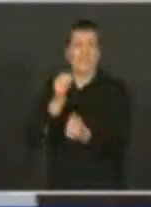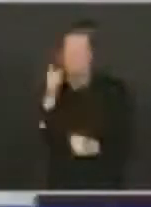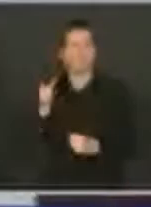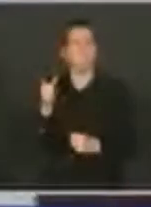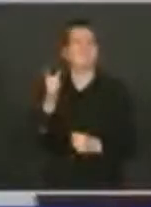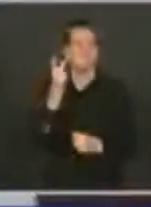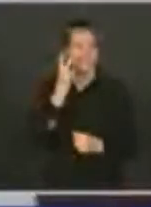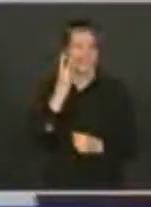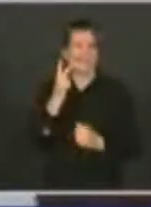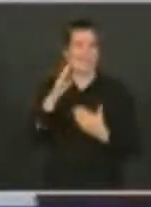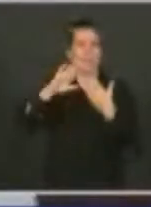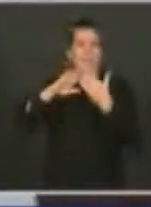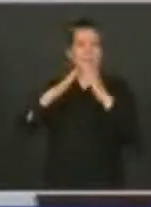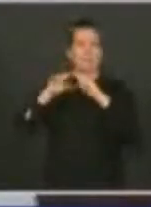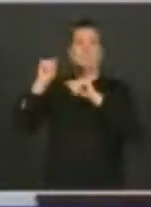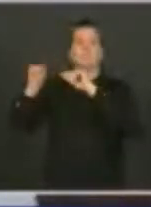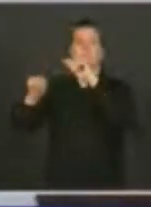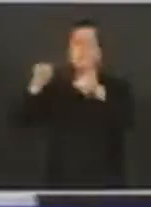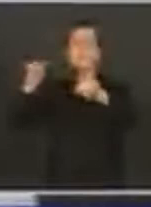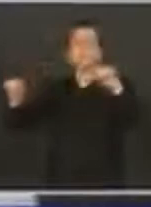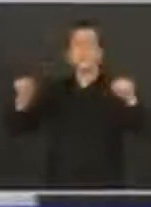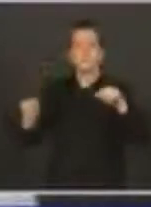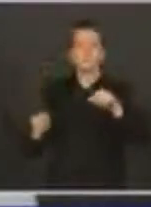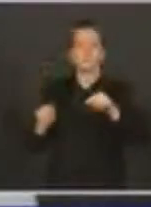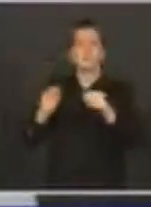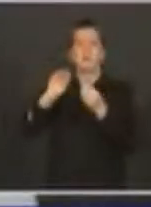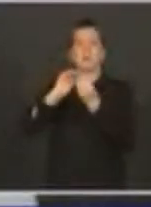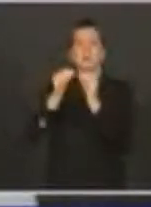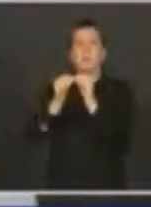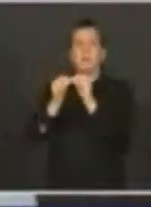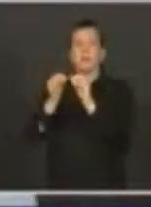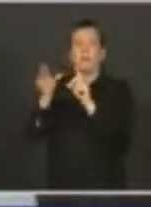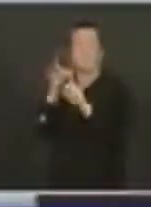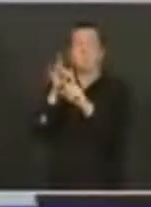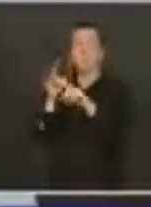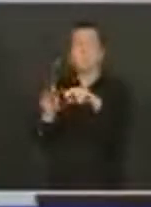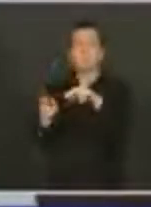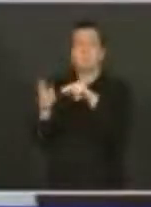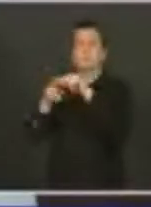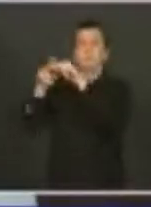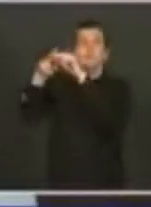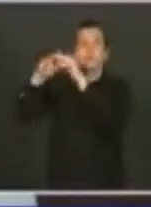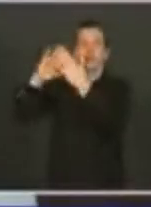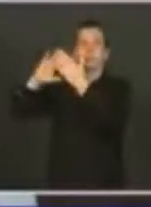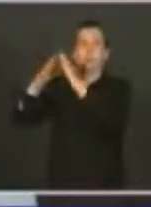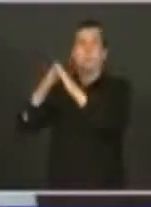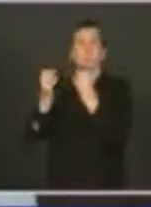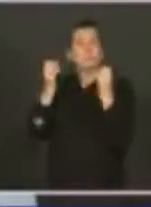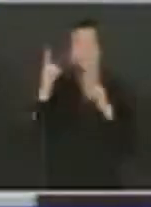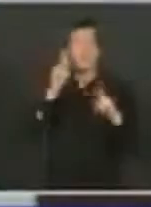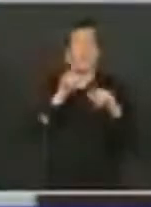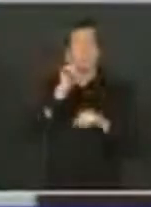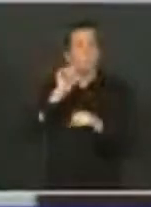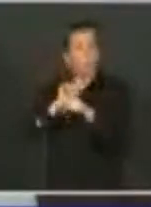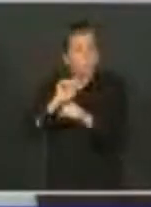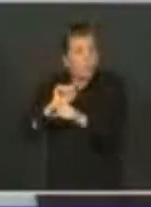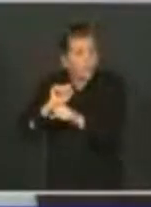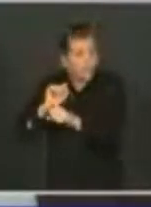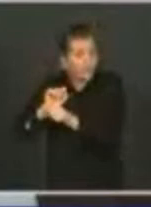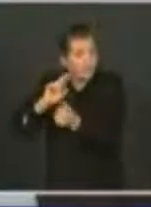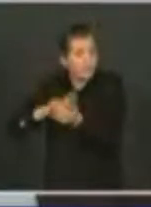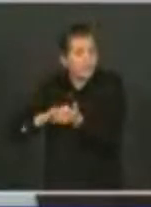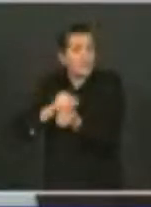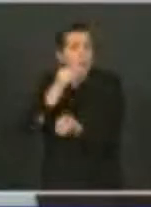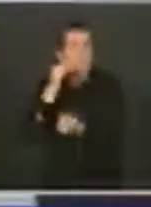the community. Cases are rising in the community. Many of the people who work in nursing homes are from the